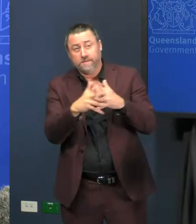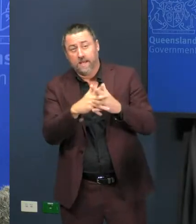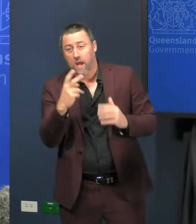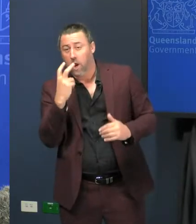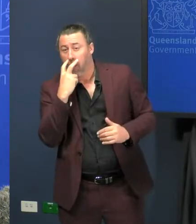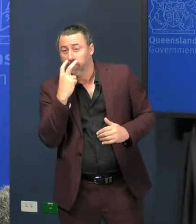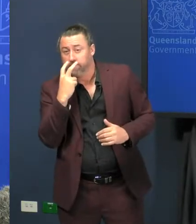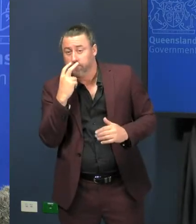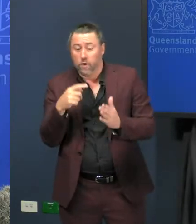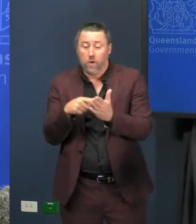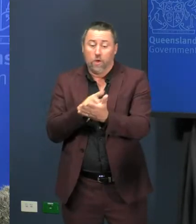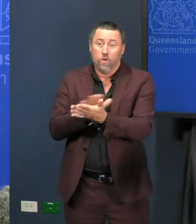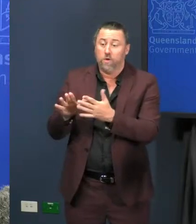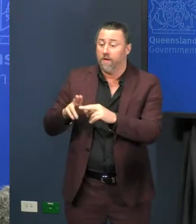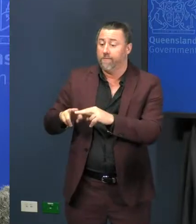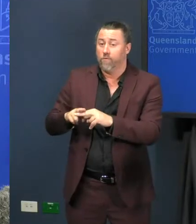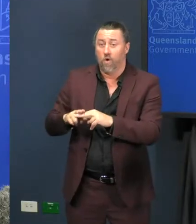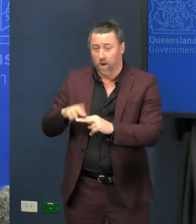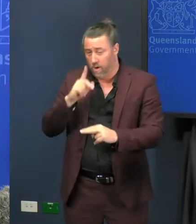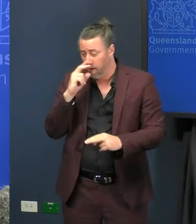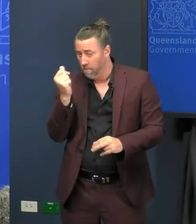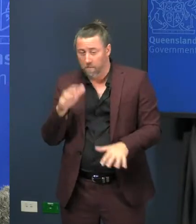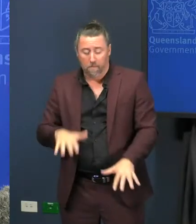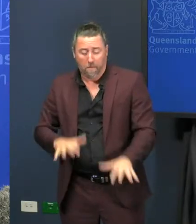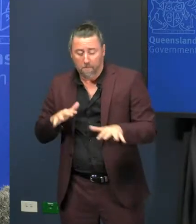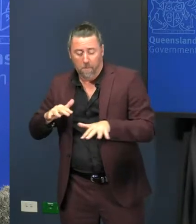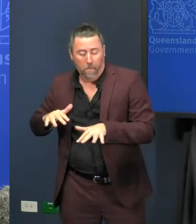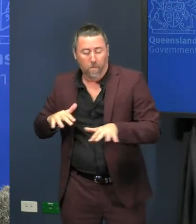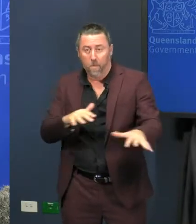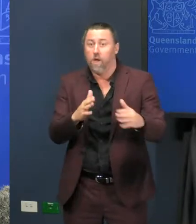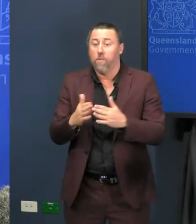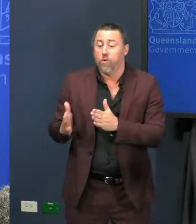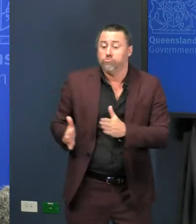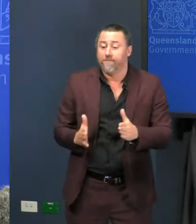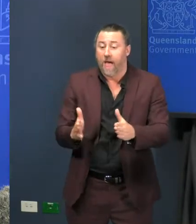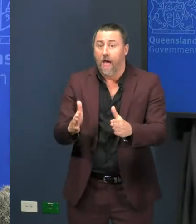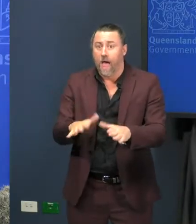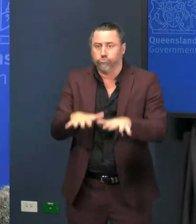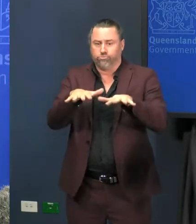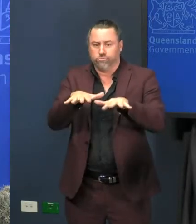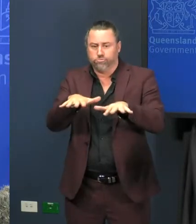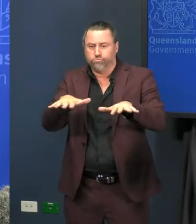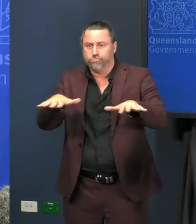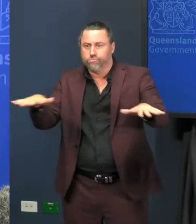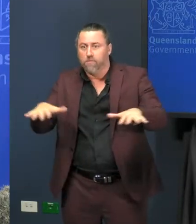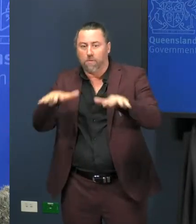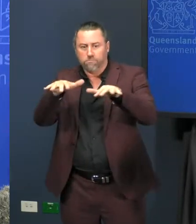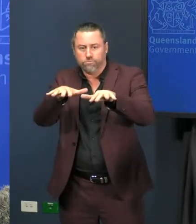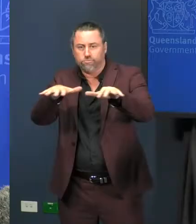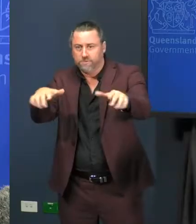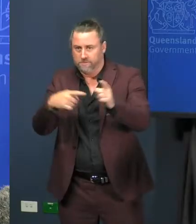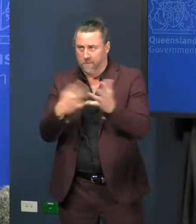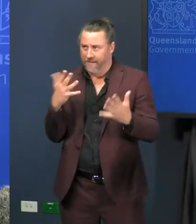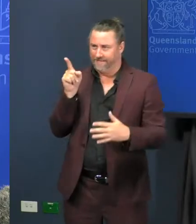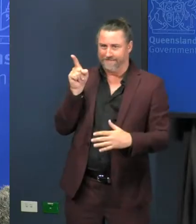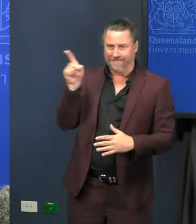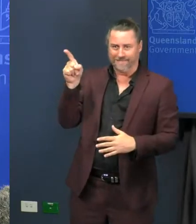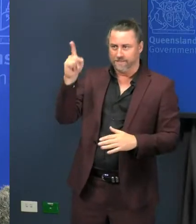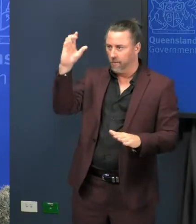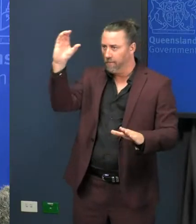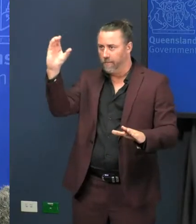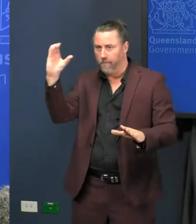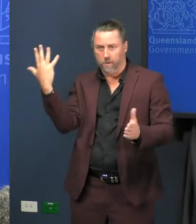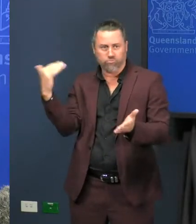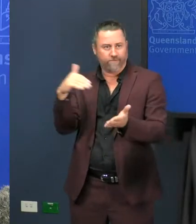particularly through Thursday and Friday. And then the riverine flooding will extend well beyond that, depending on exactly where the system moves.